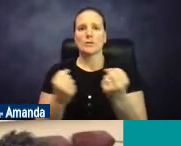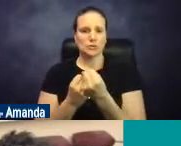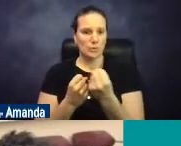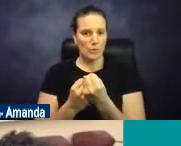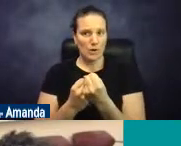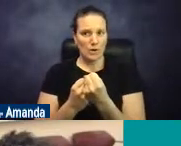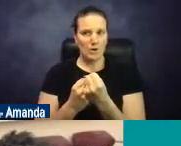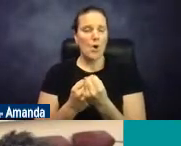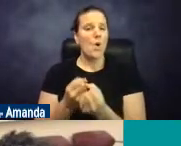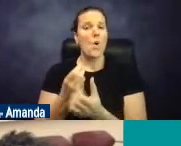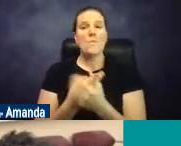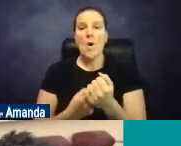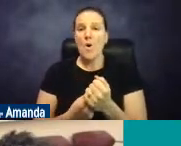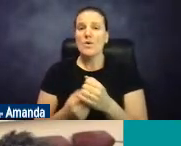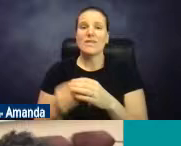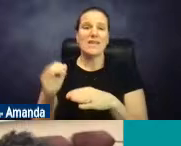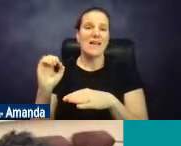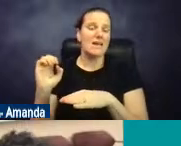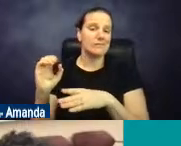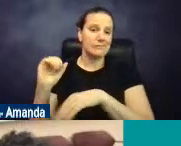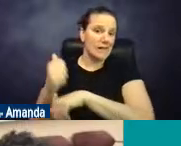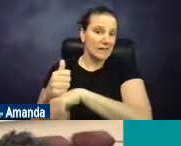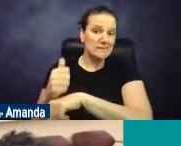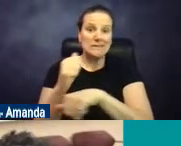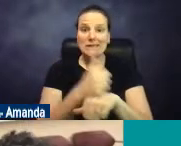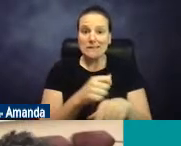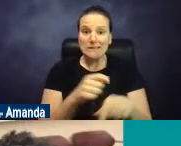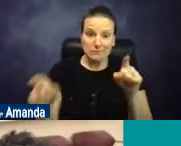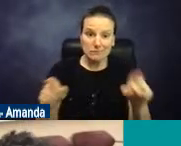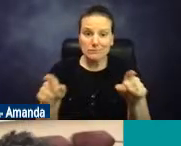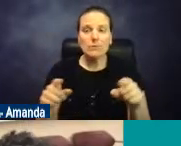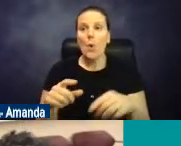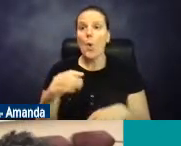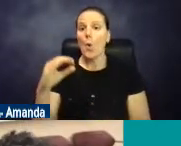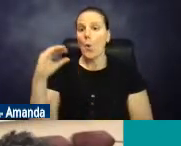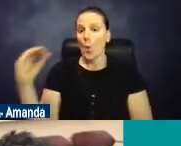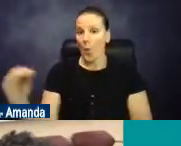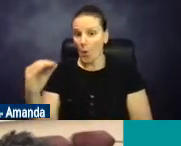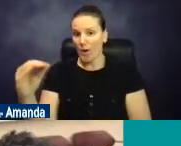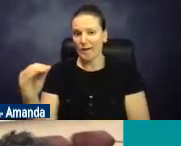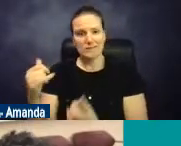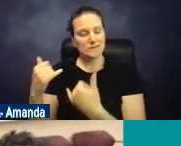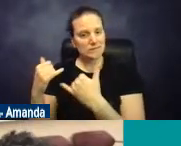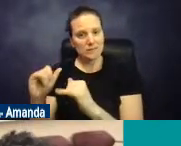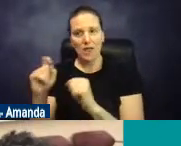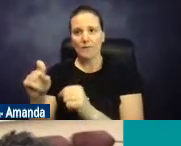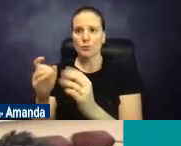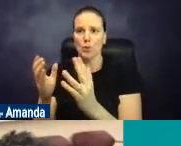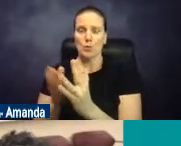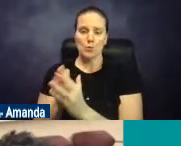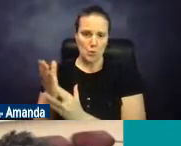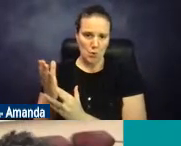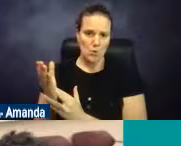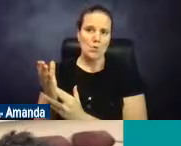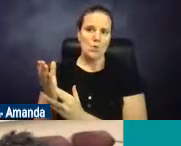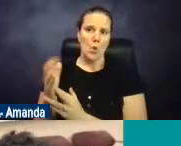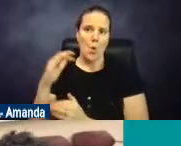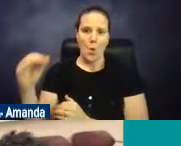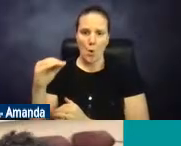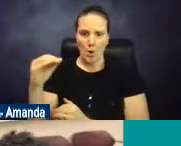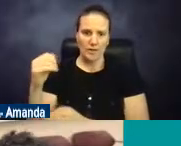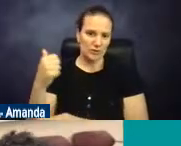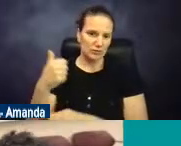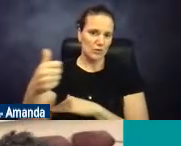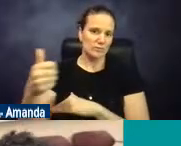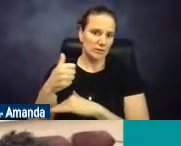both entities. We still have, on the Oregon side, we still have to go through the Oregon